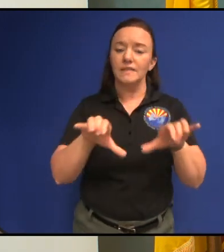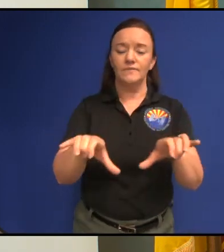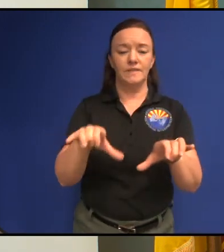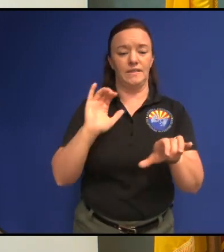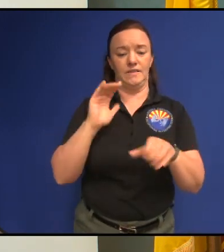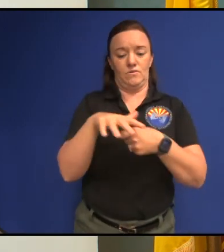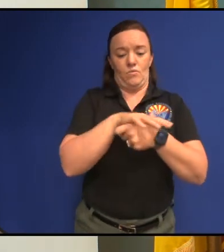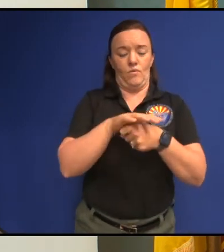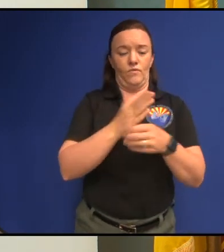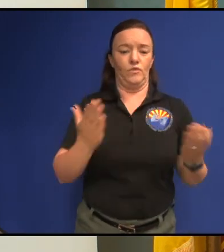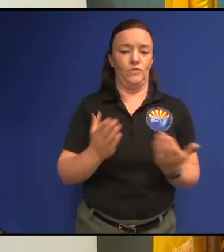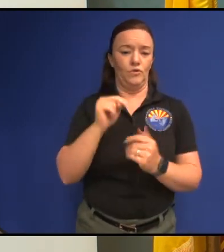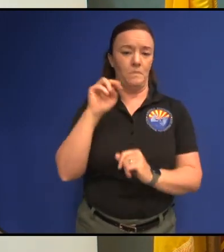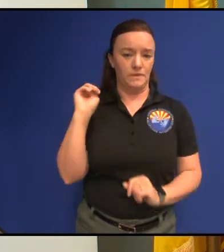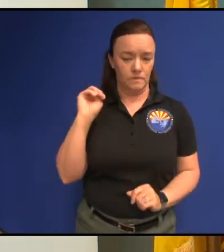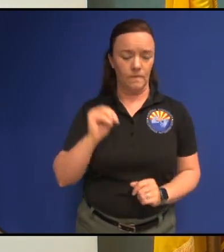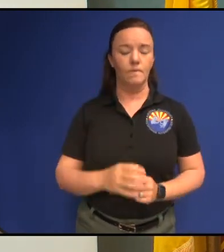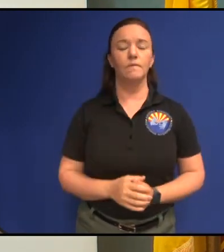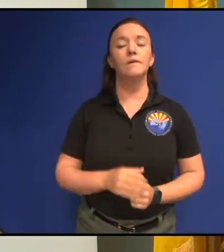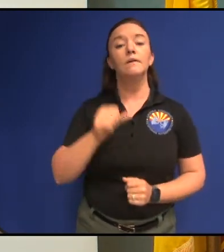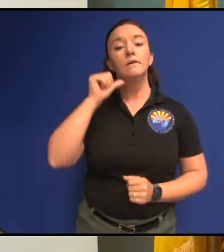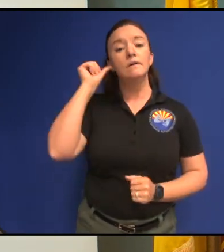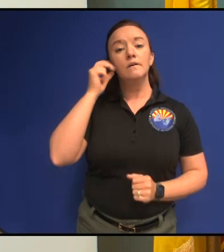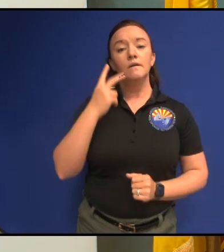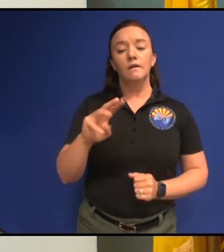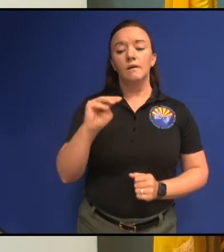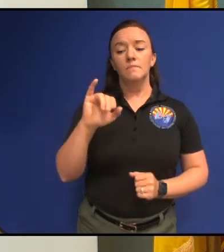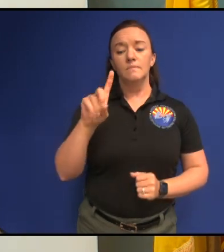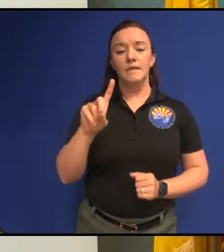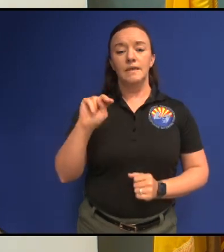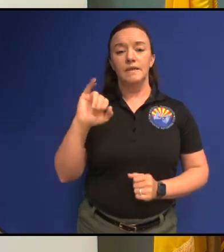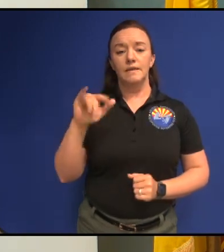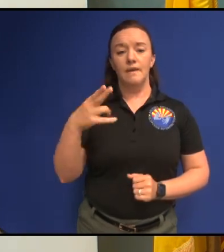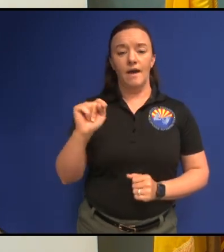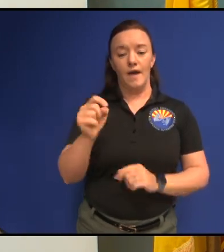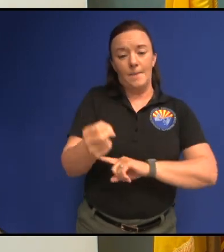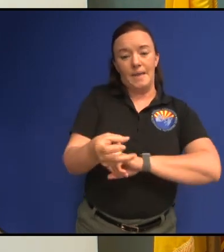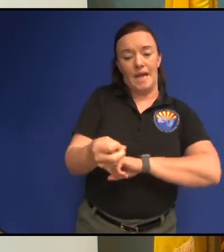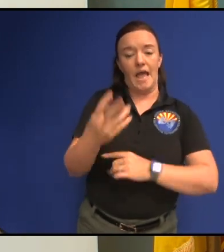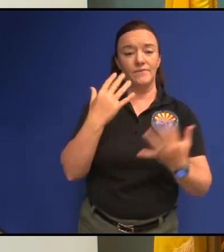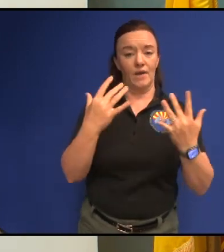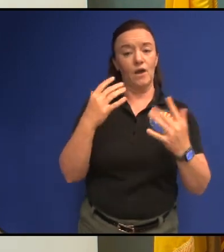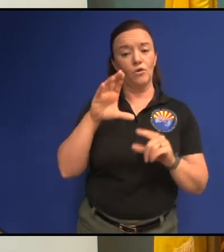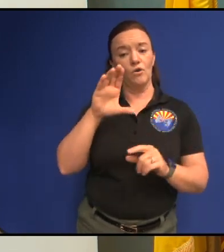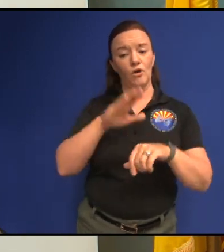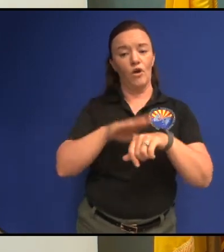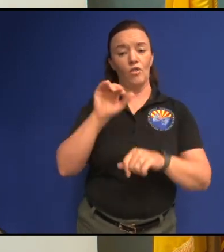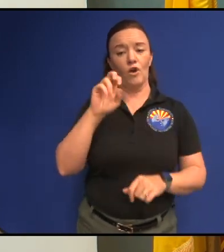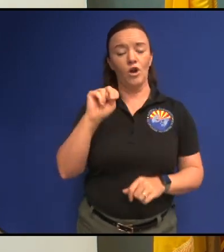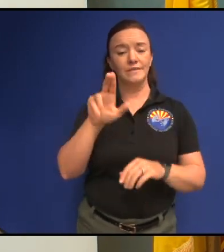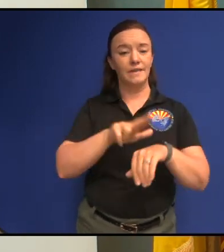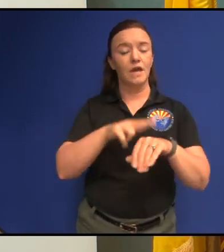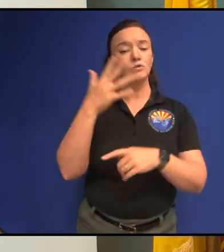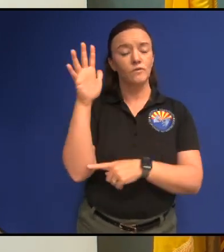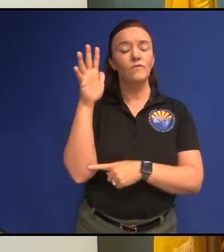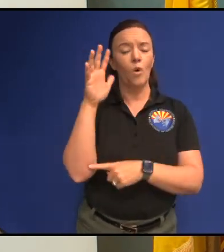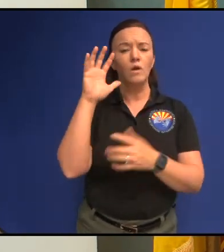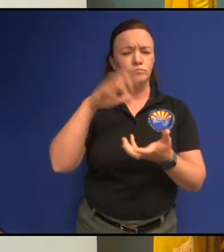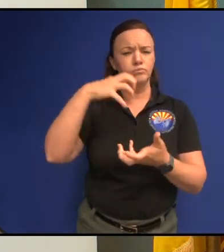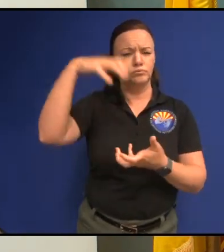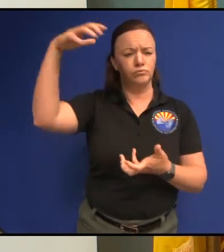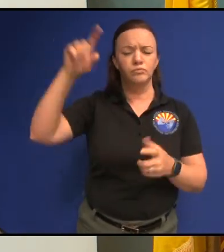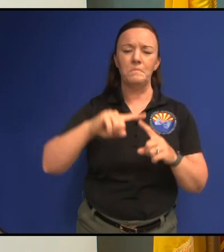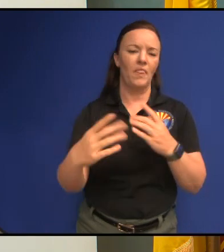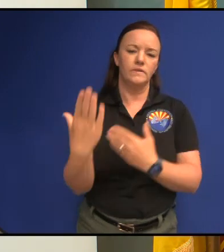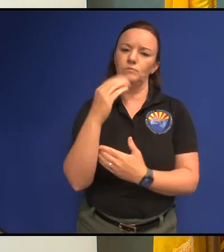see, yesterday we saw the midnight fire up in the Carson National Forest producing a lot of smoke. This morning, not so much. So